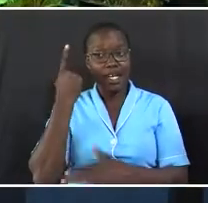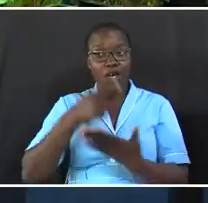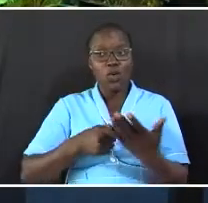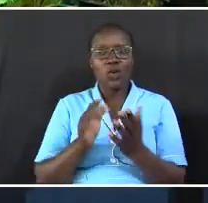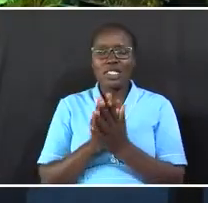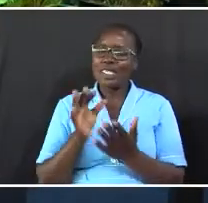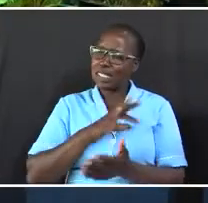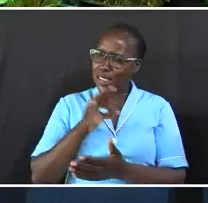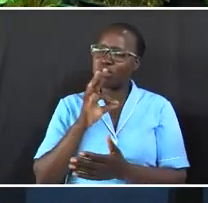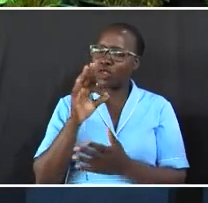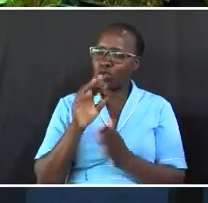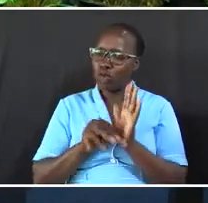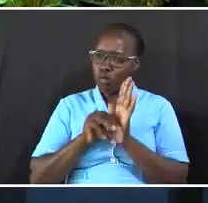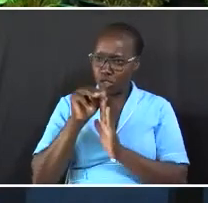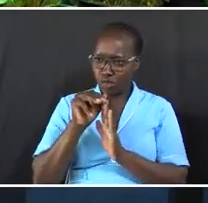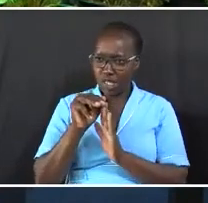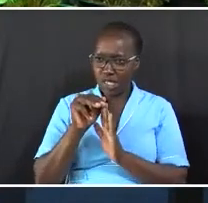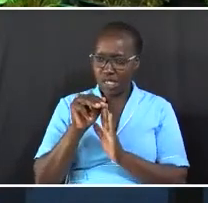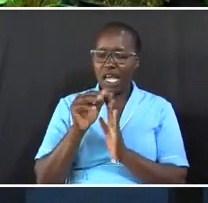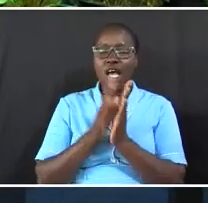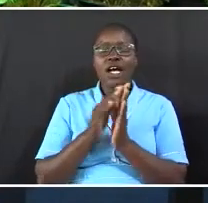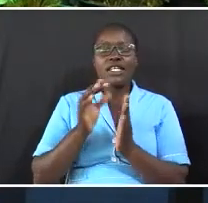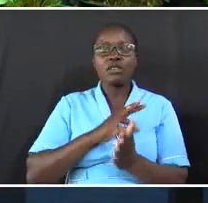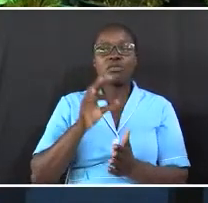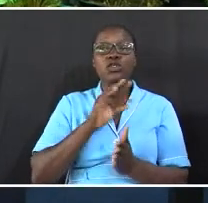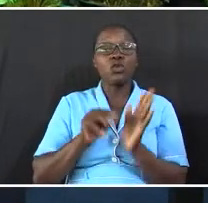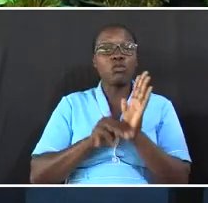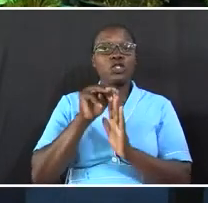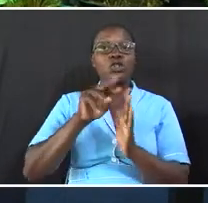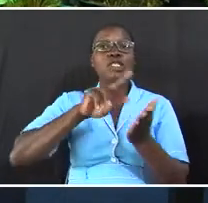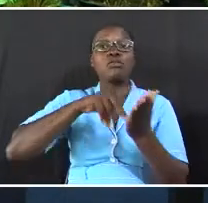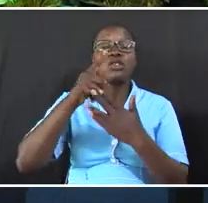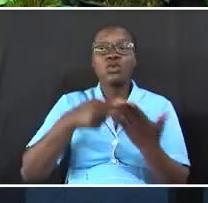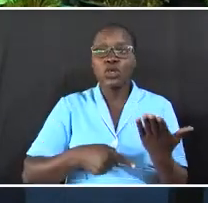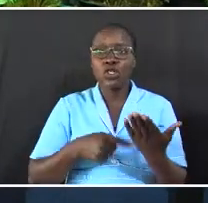is spiritual maturity. Spiritual